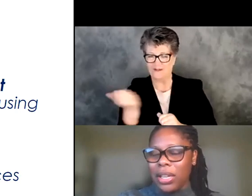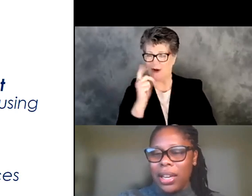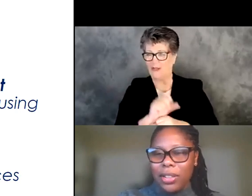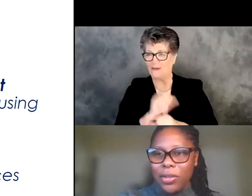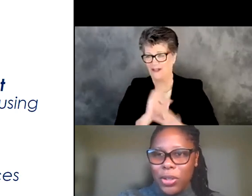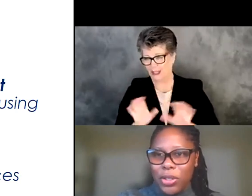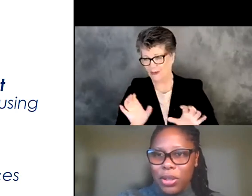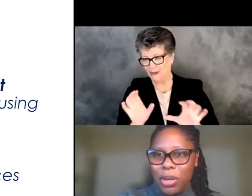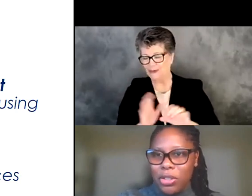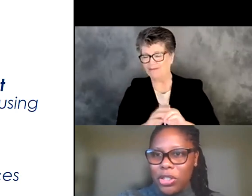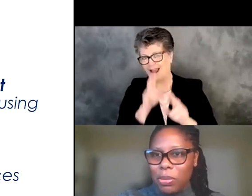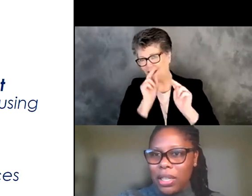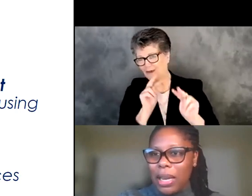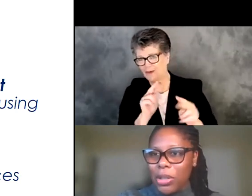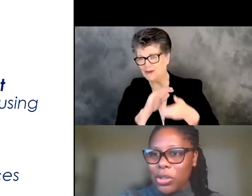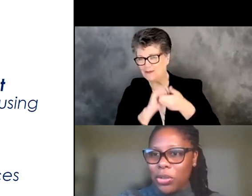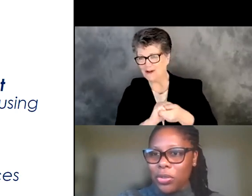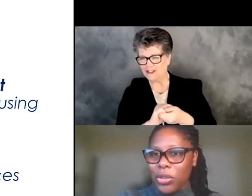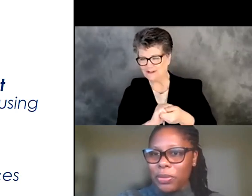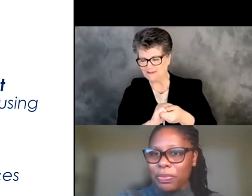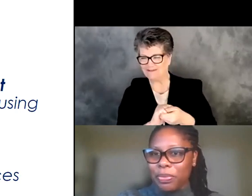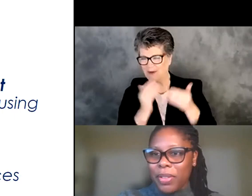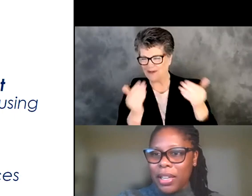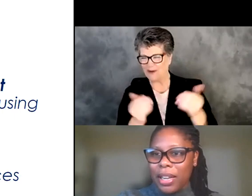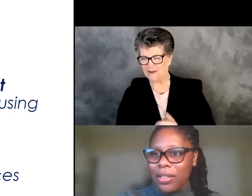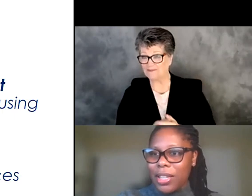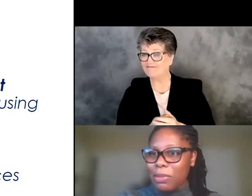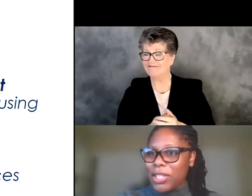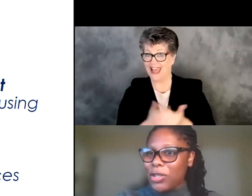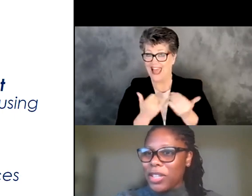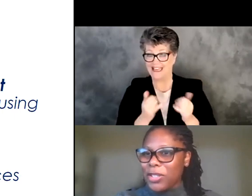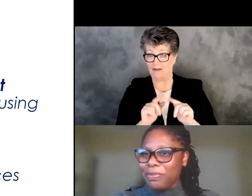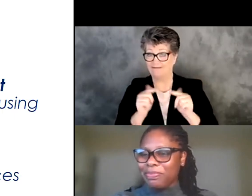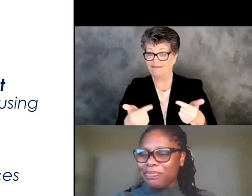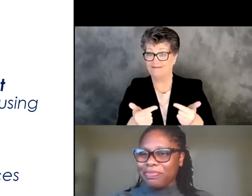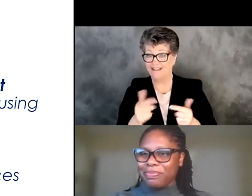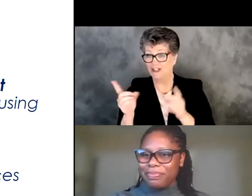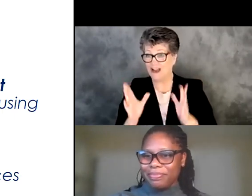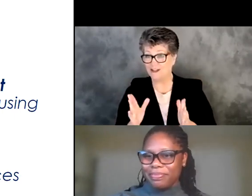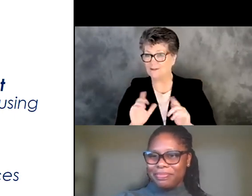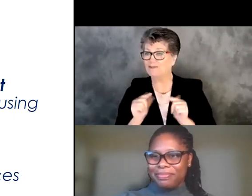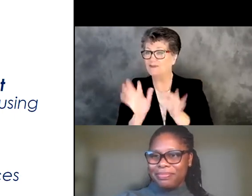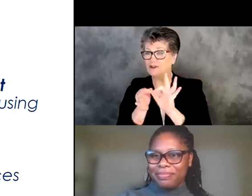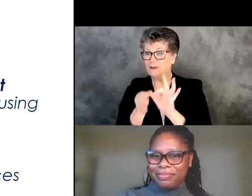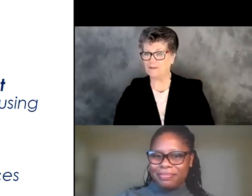do and look forward to the partnership and collaboration going forward. And I'll toss it back to you, Director.